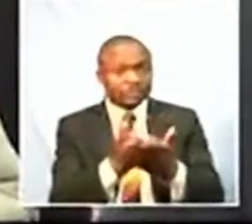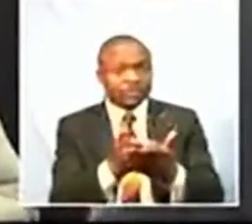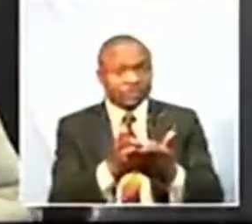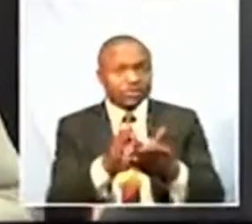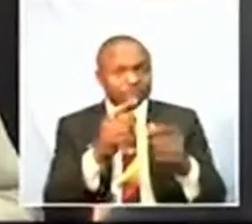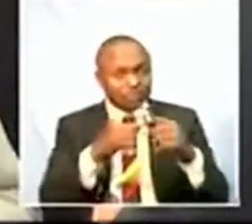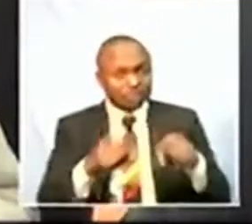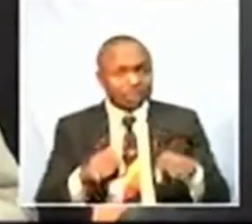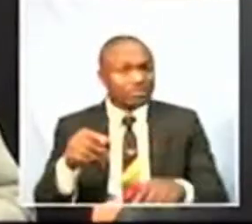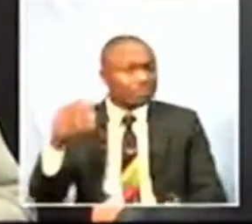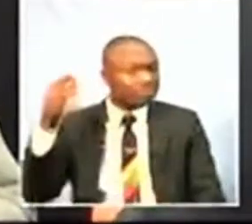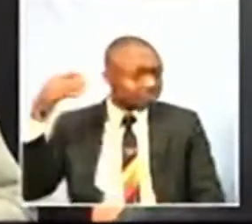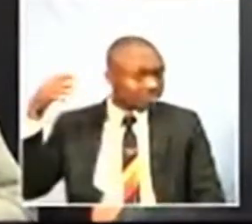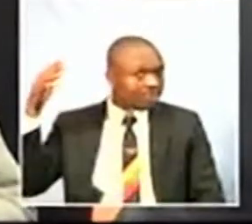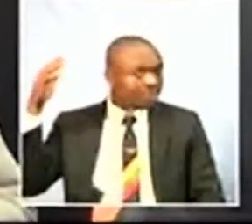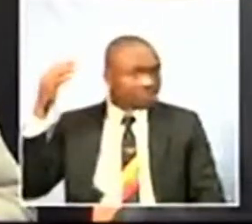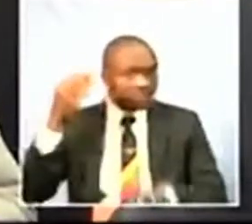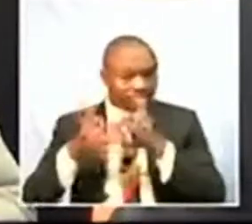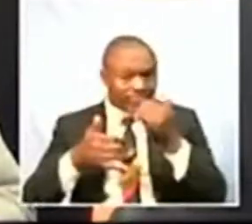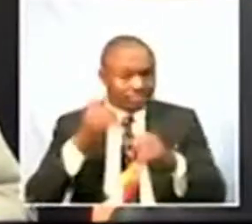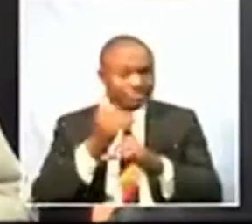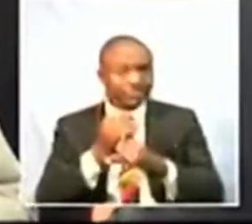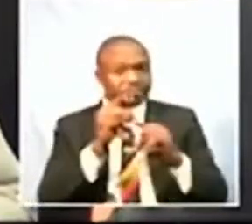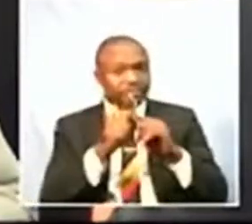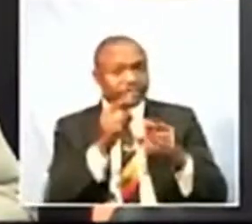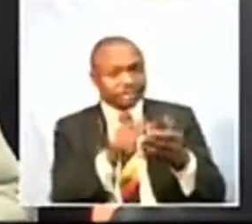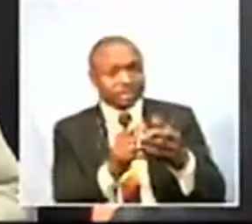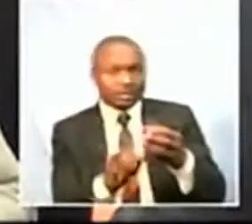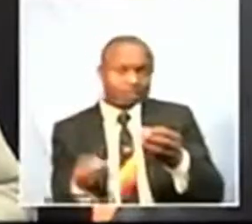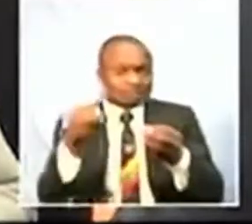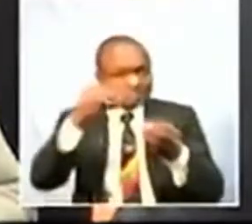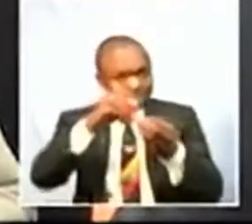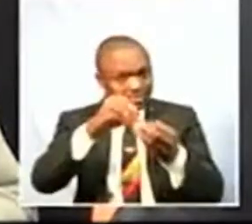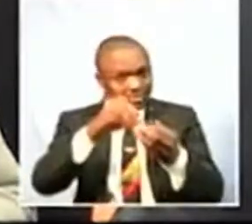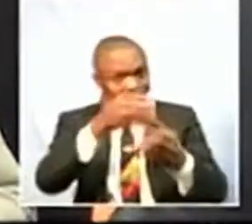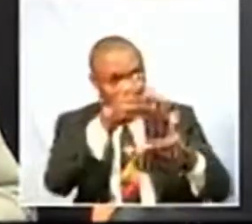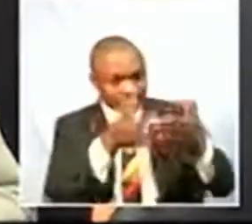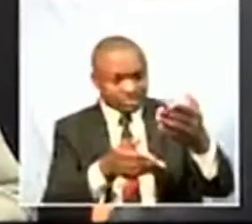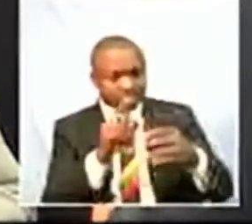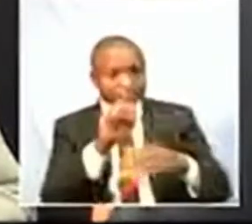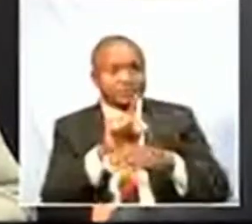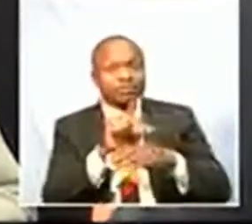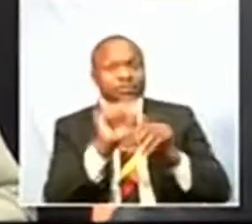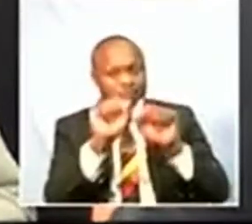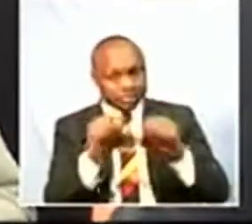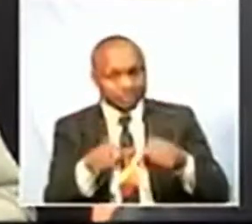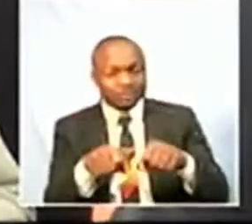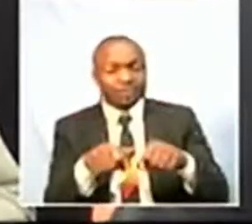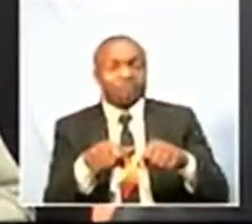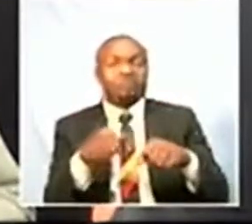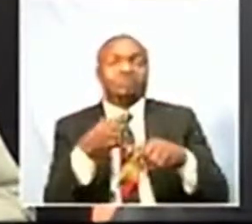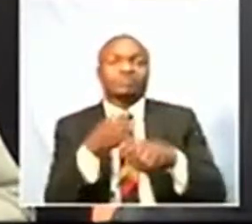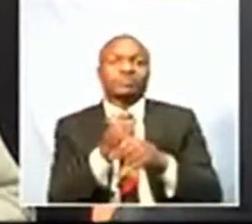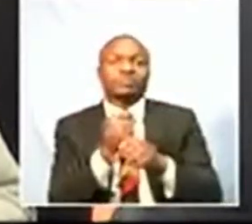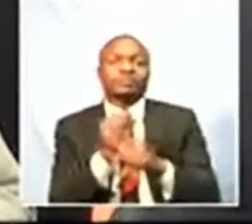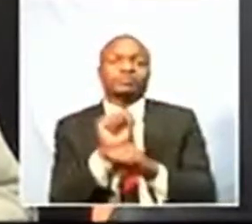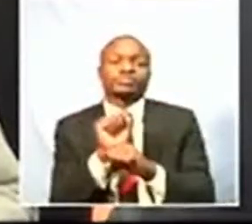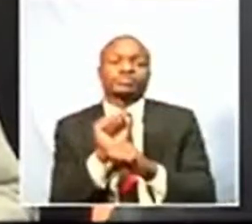were additional projects to these projects so that they are made operational. Chair, I